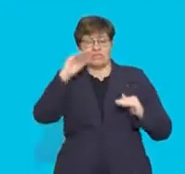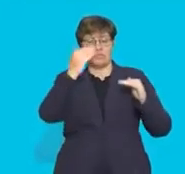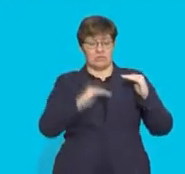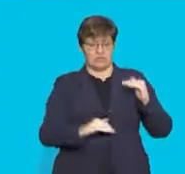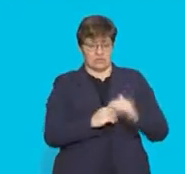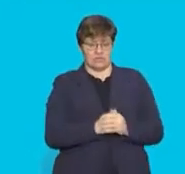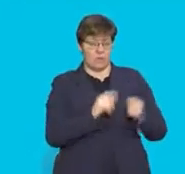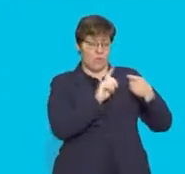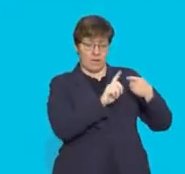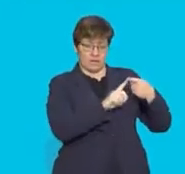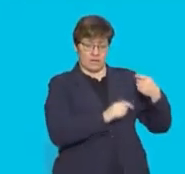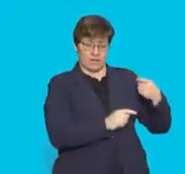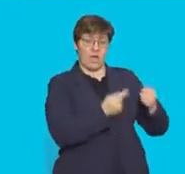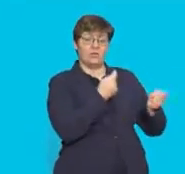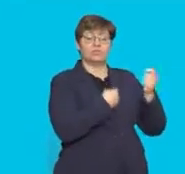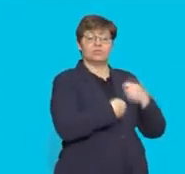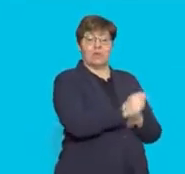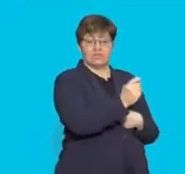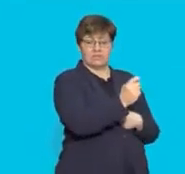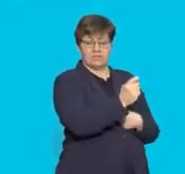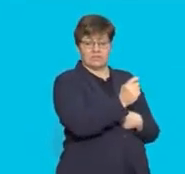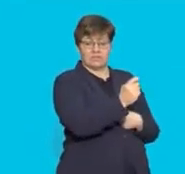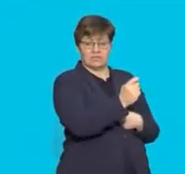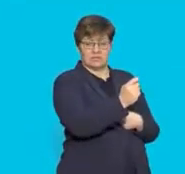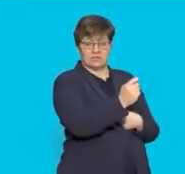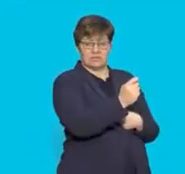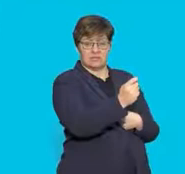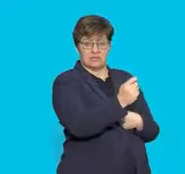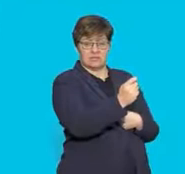depreciation? One, the sold